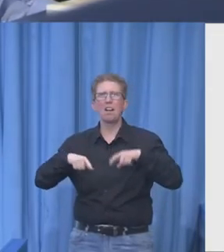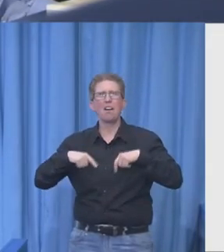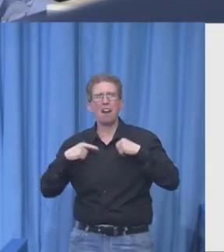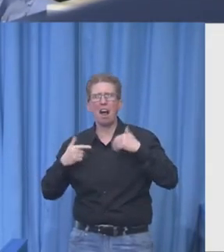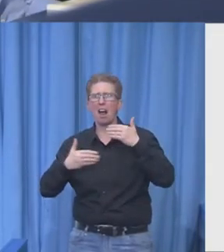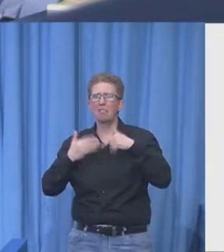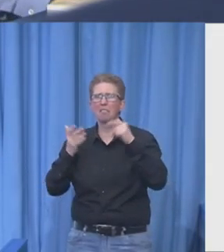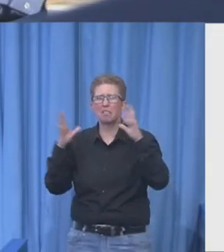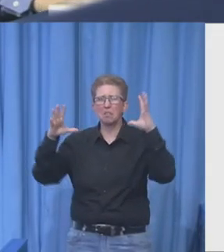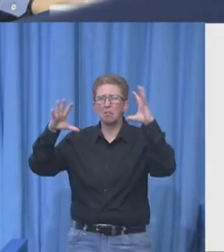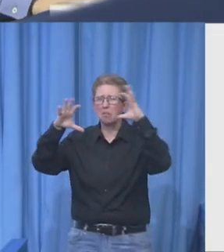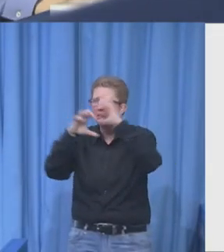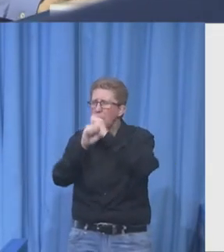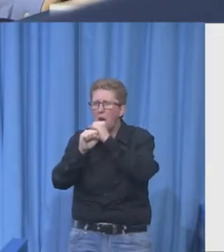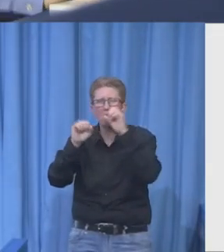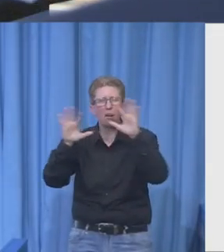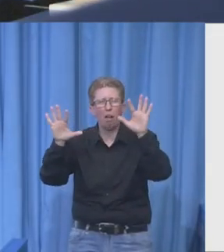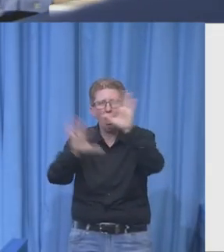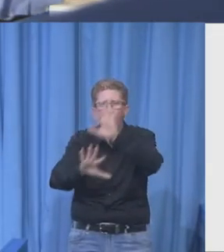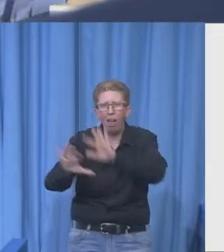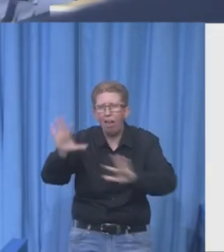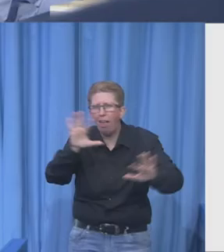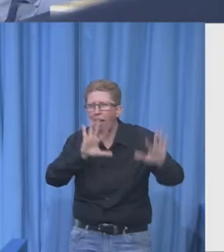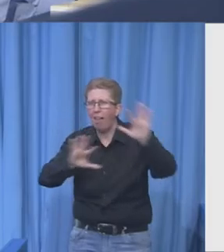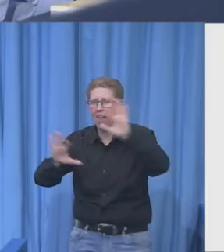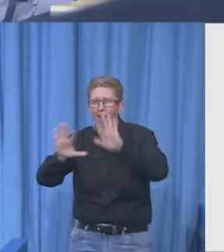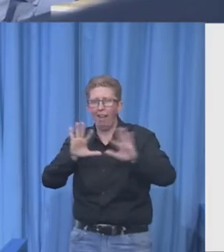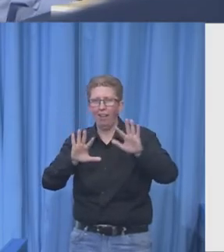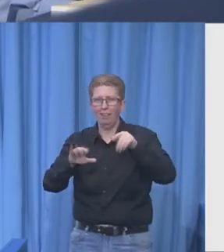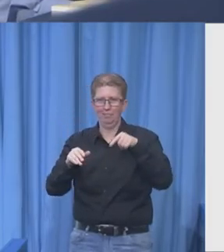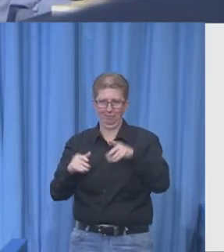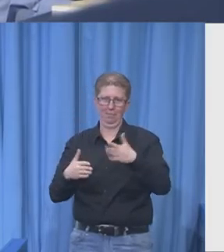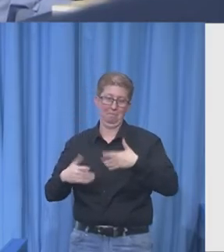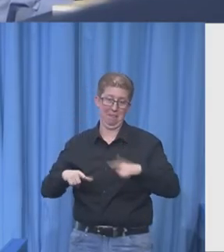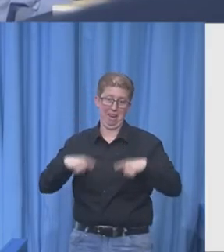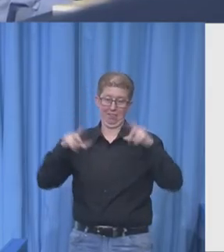So I wrote it down. Thank you.